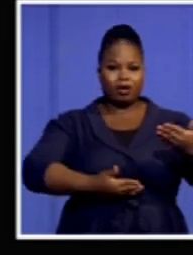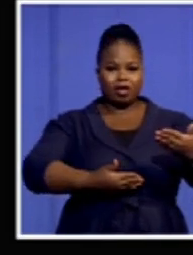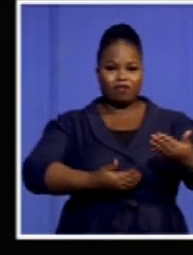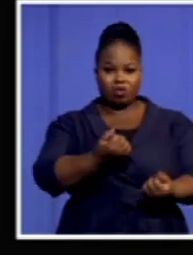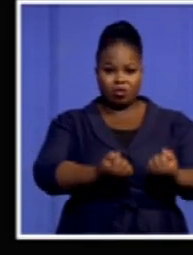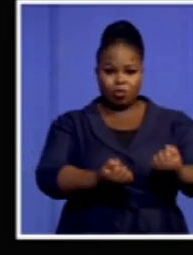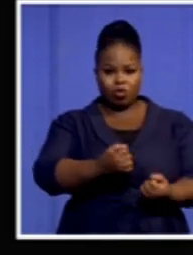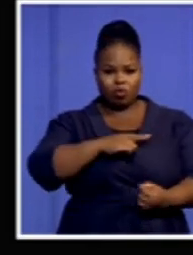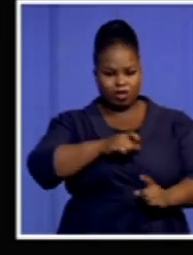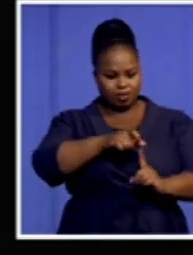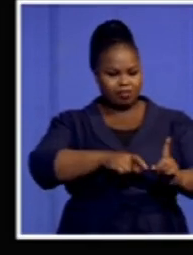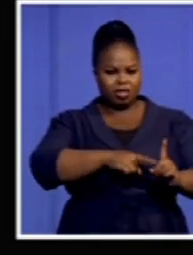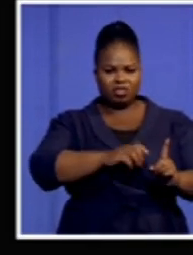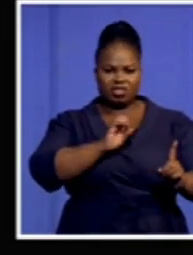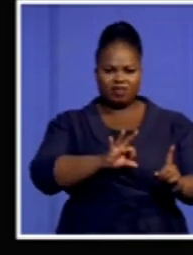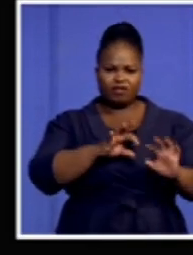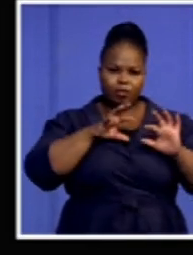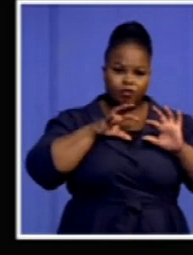be forced to go for a mandatory